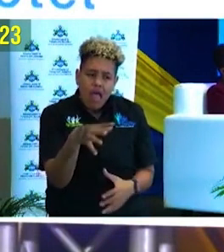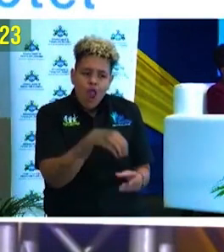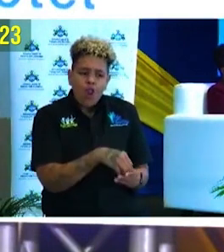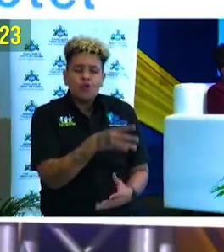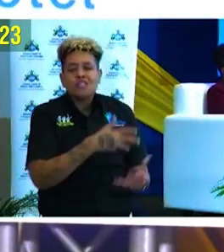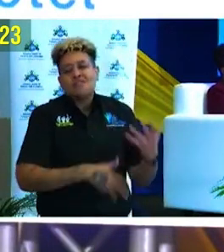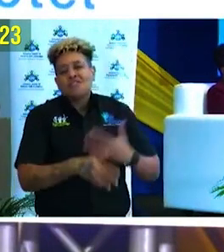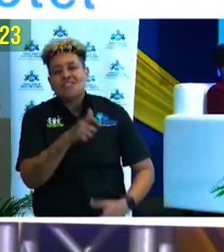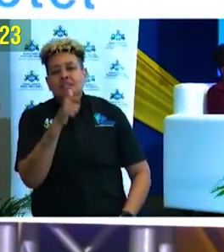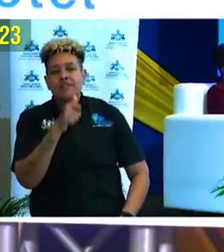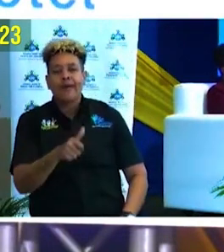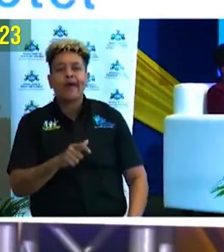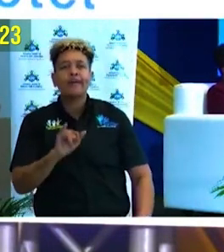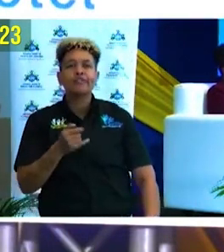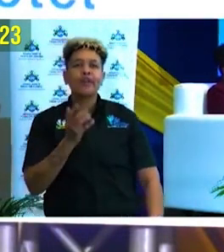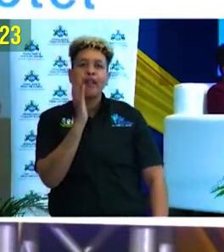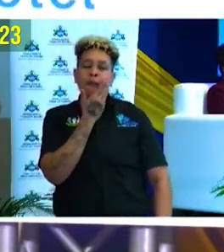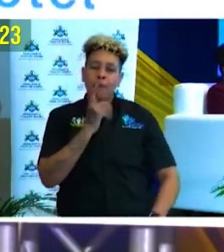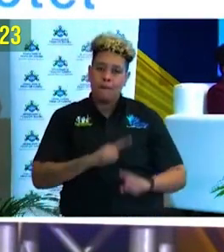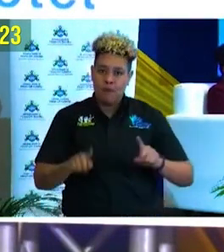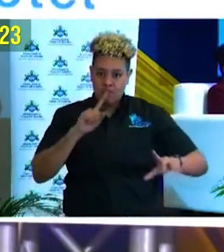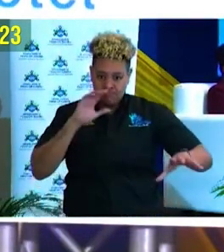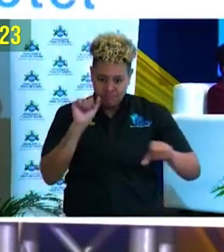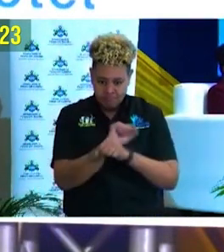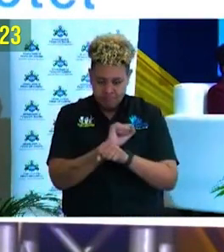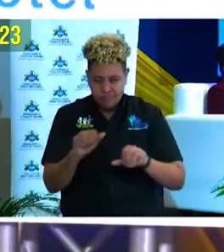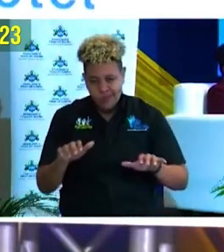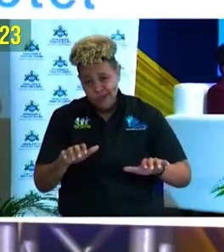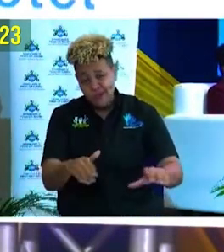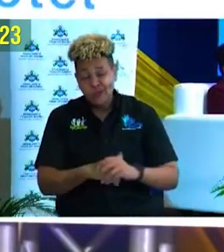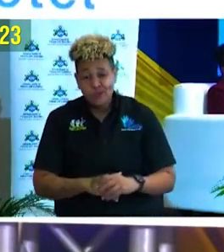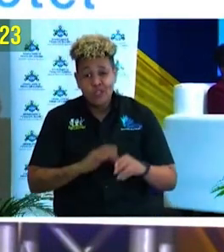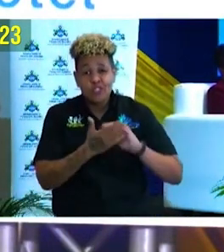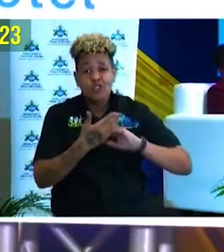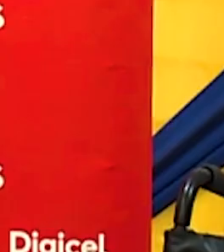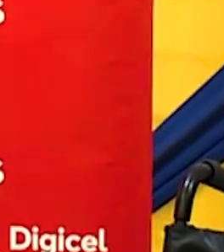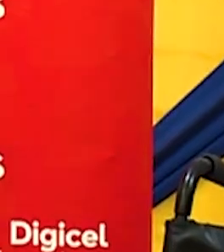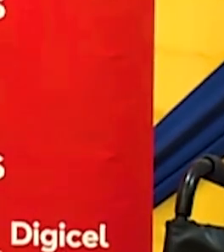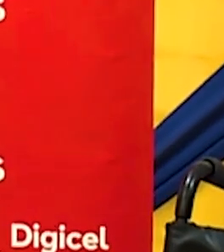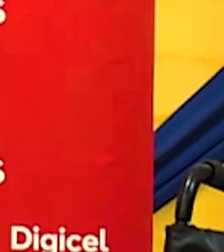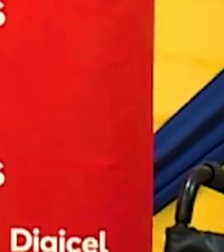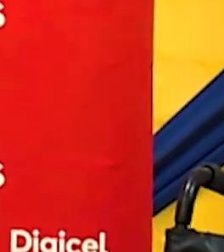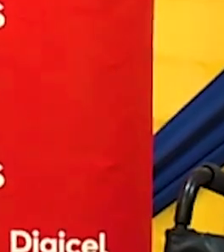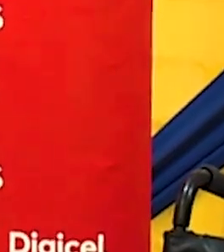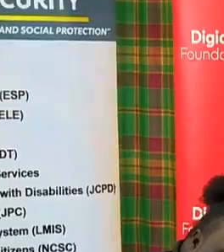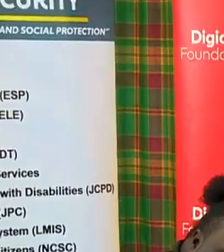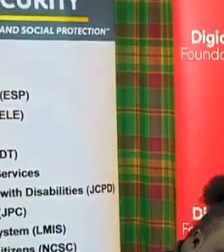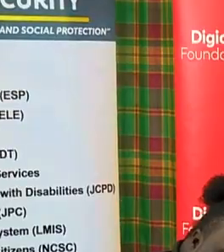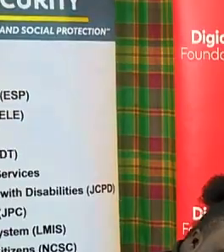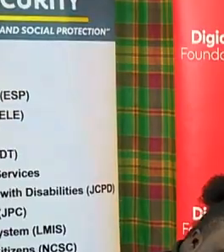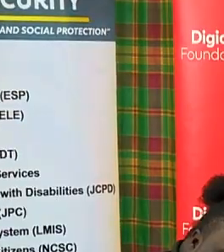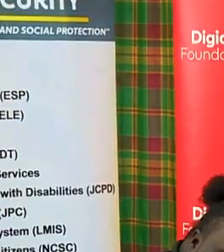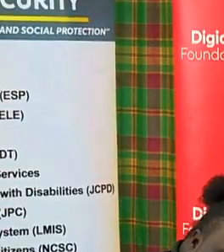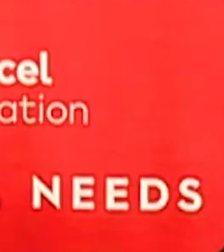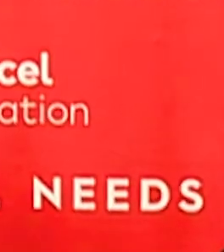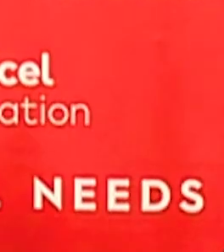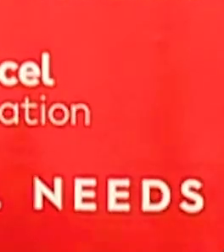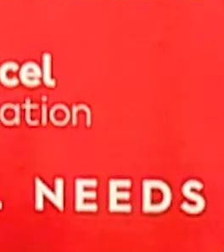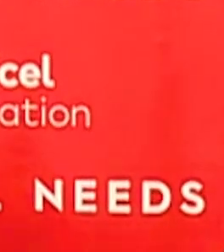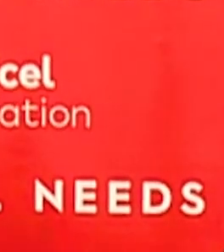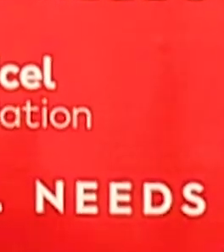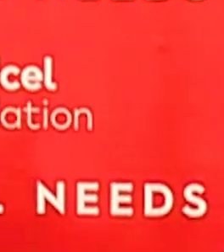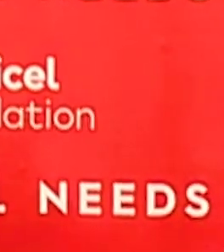inclusive society and the Jamaica that we all want. Over 3,000 children